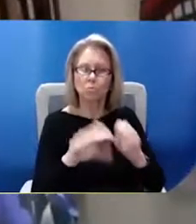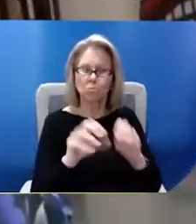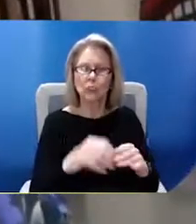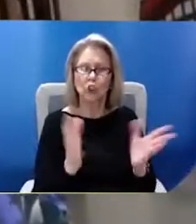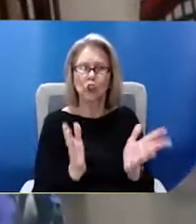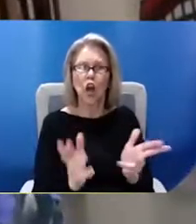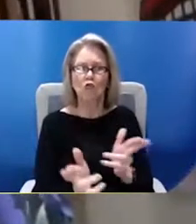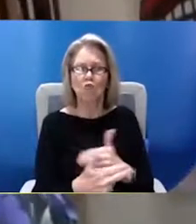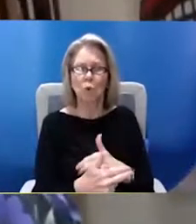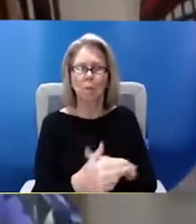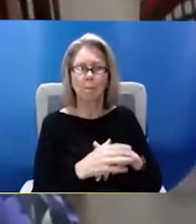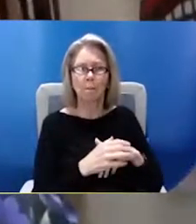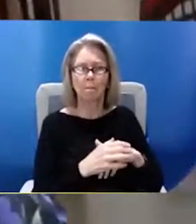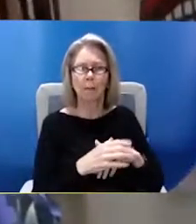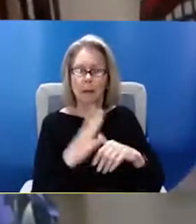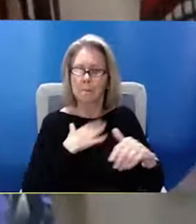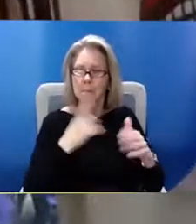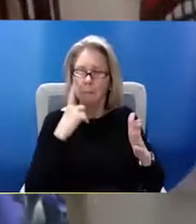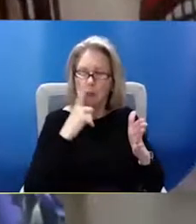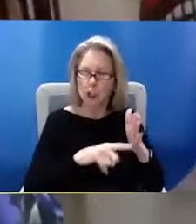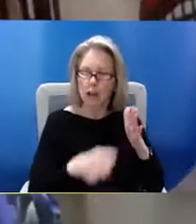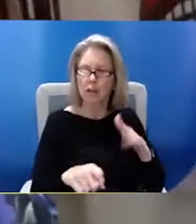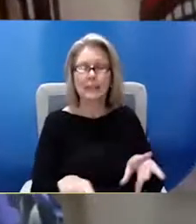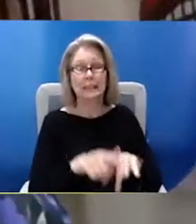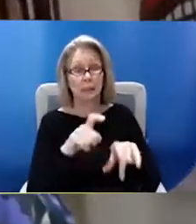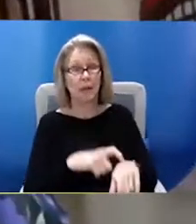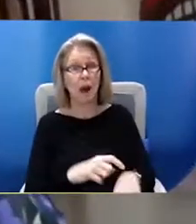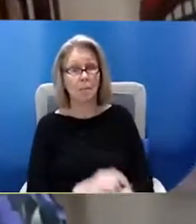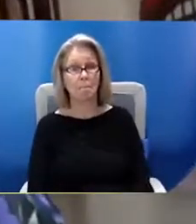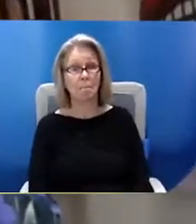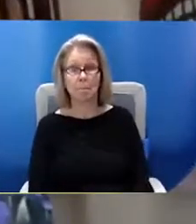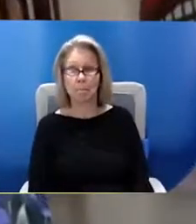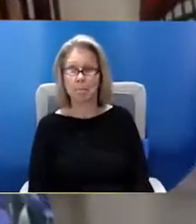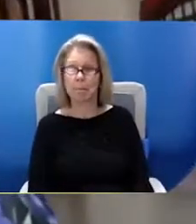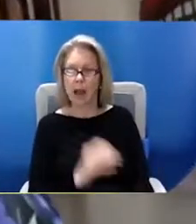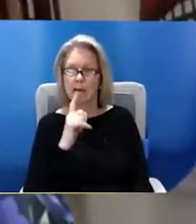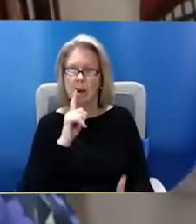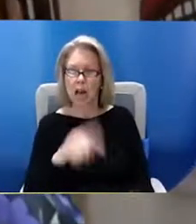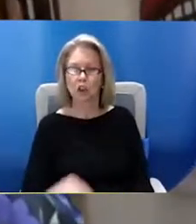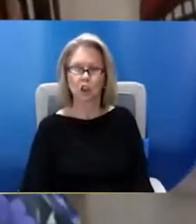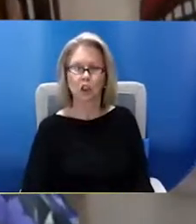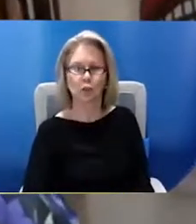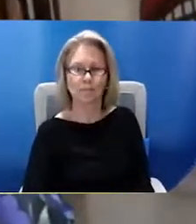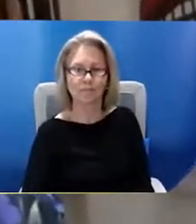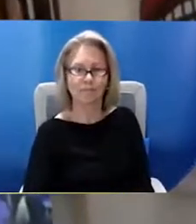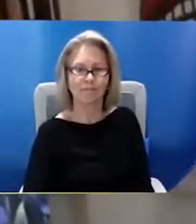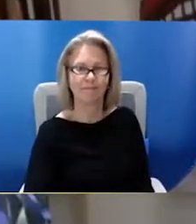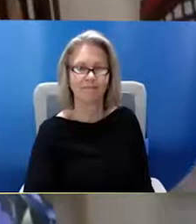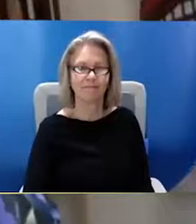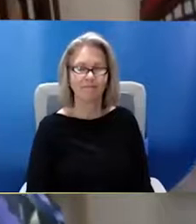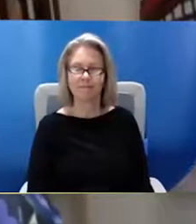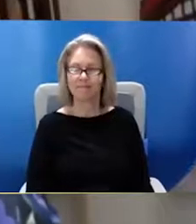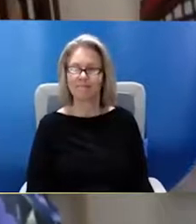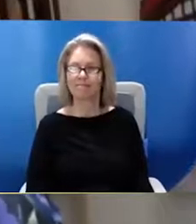posted in the chat room, so I encourage you to check there at the same time and answer the,